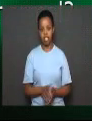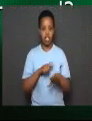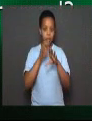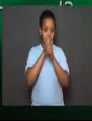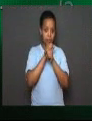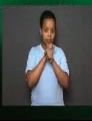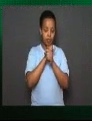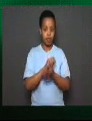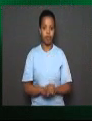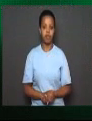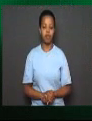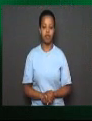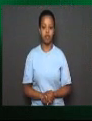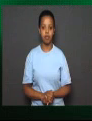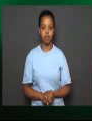Time's up.